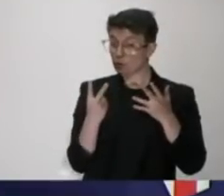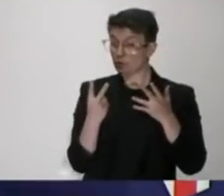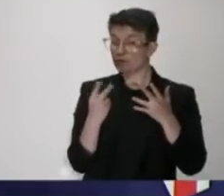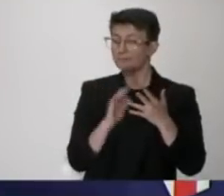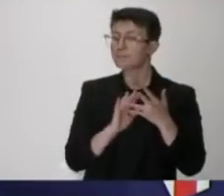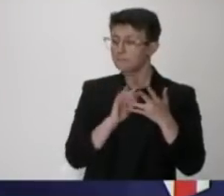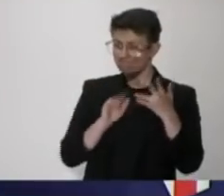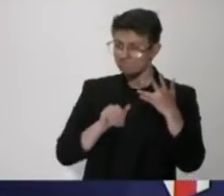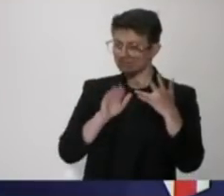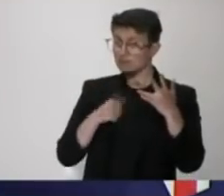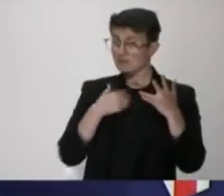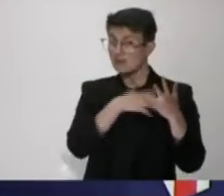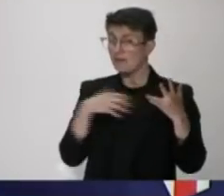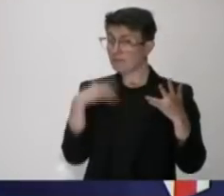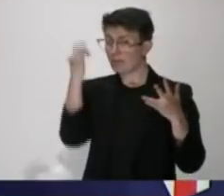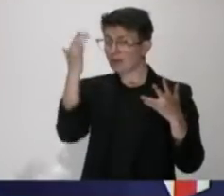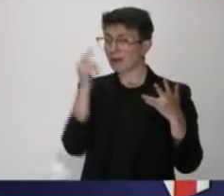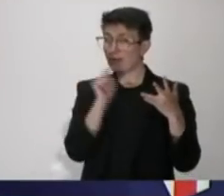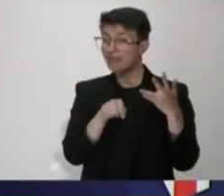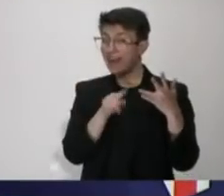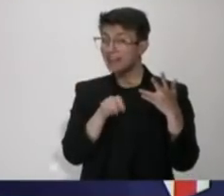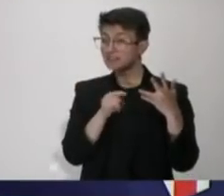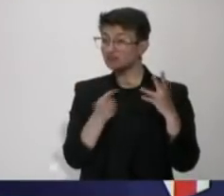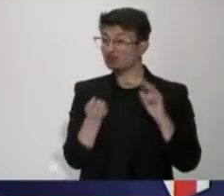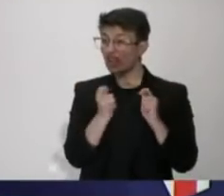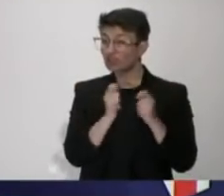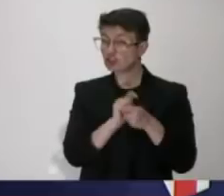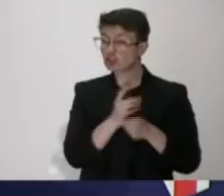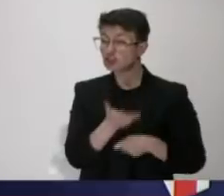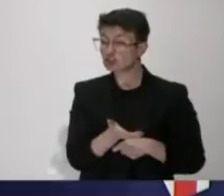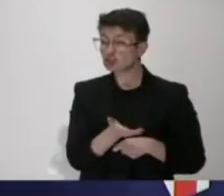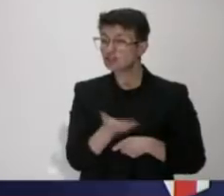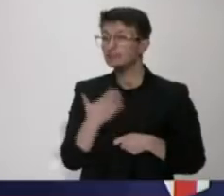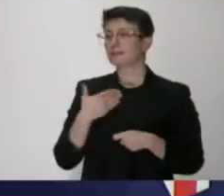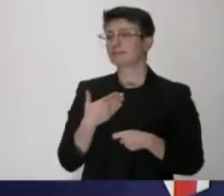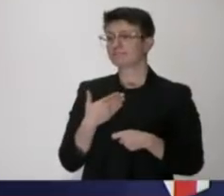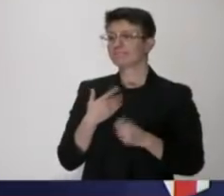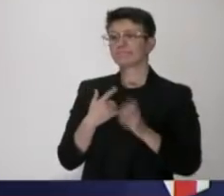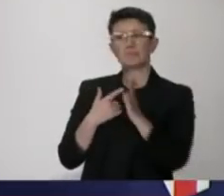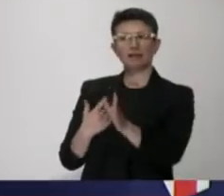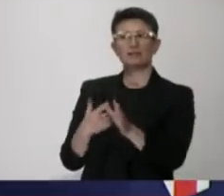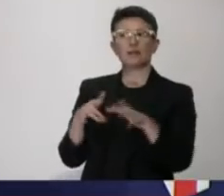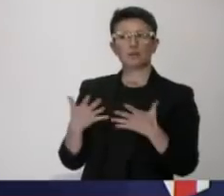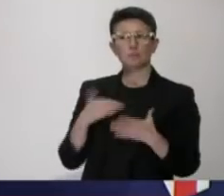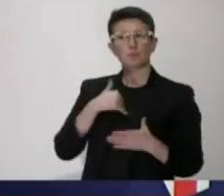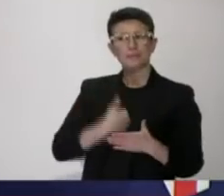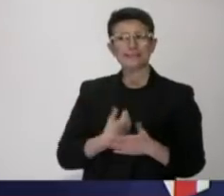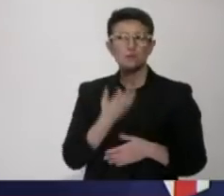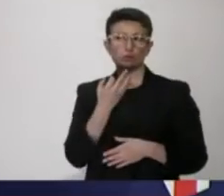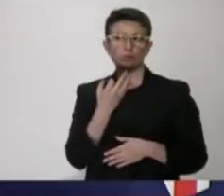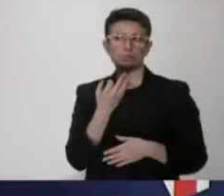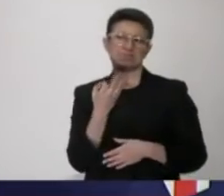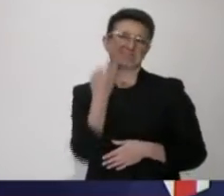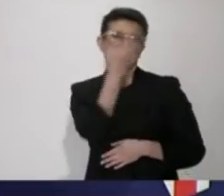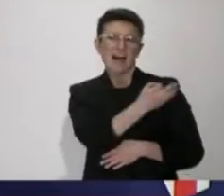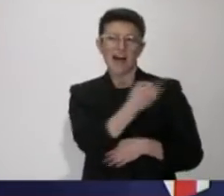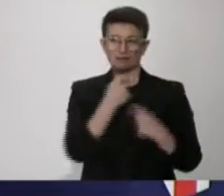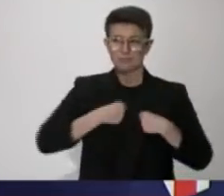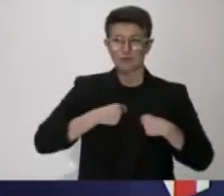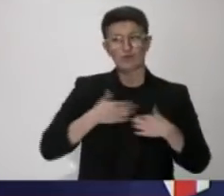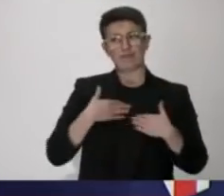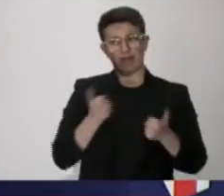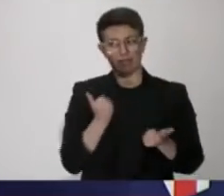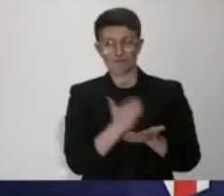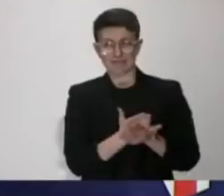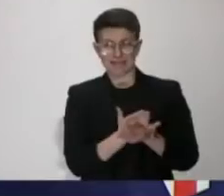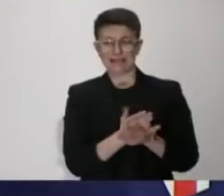Look, I mean, you'll need to put those questions specifically to the Minister of Health, but from my perspective, we have an alert level framework. We constantly look at it to